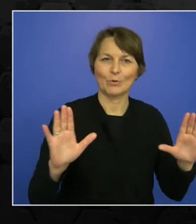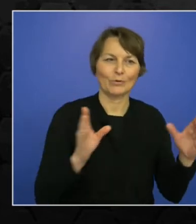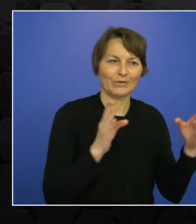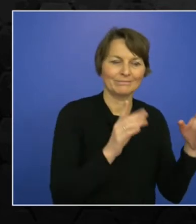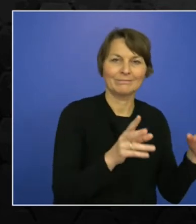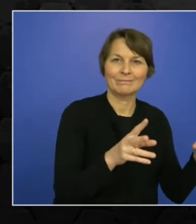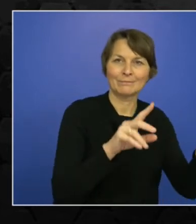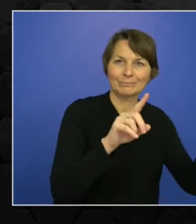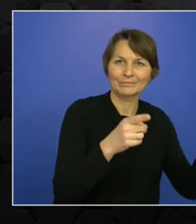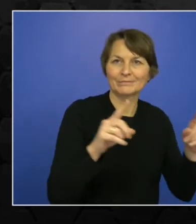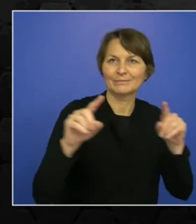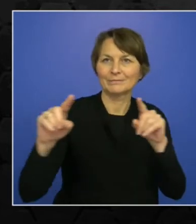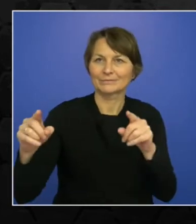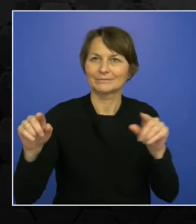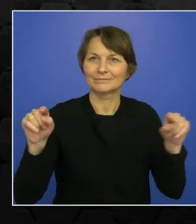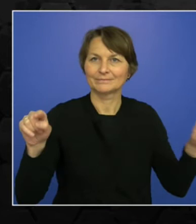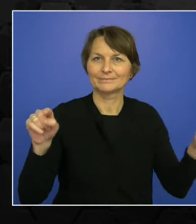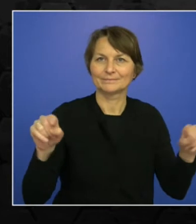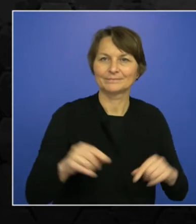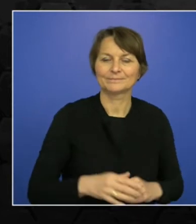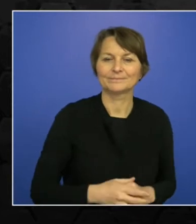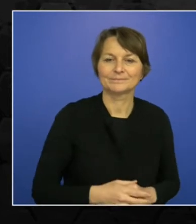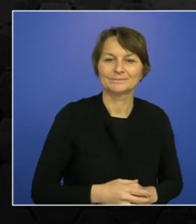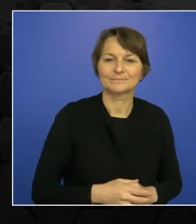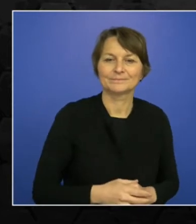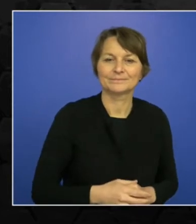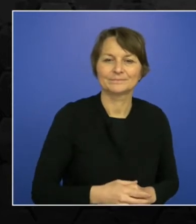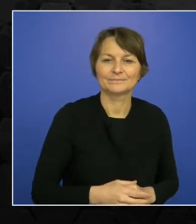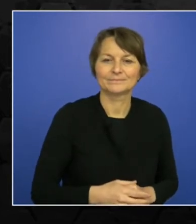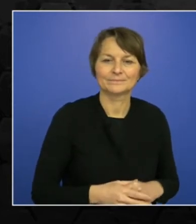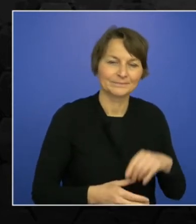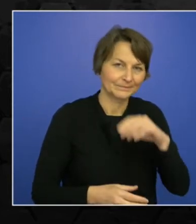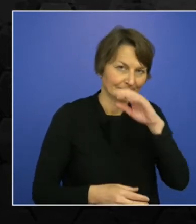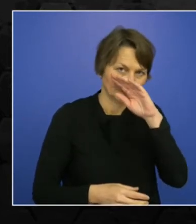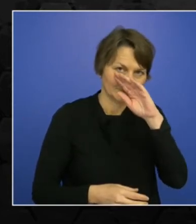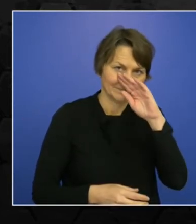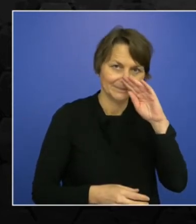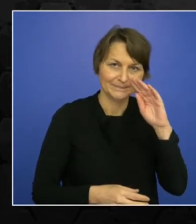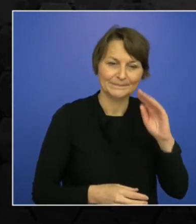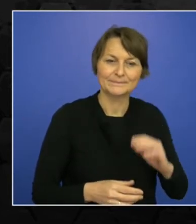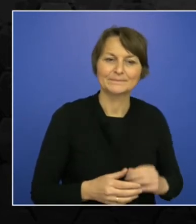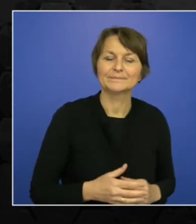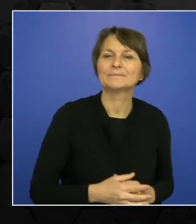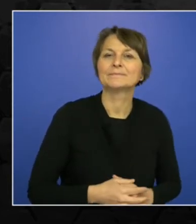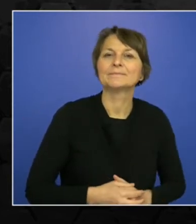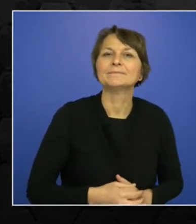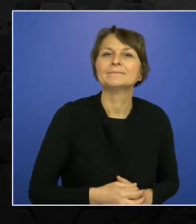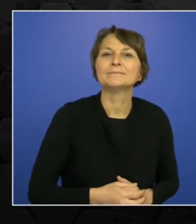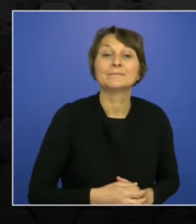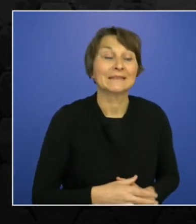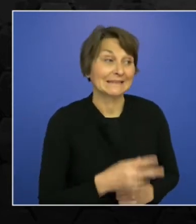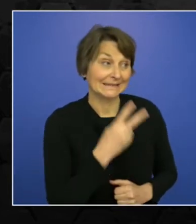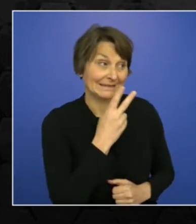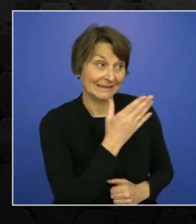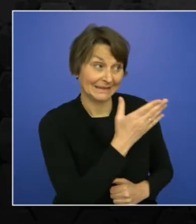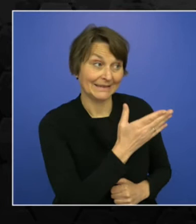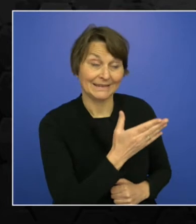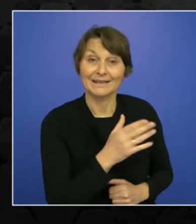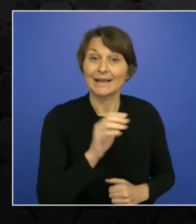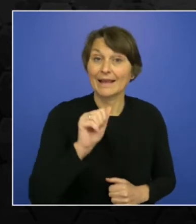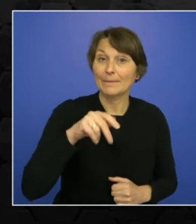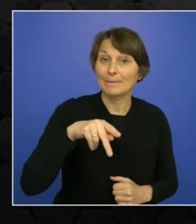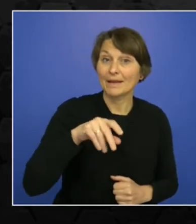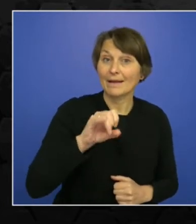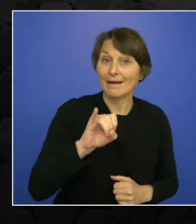And yes, if you as you see, use this API is really easy,